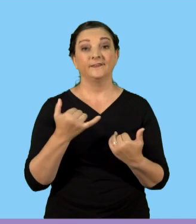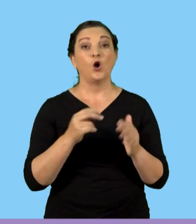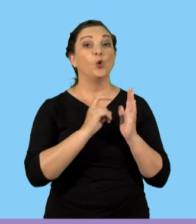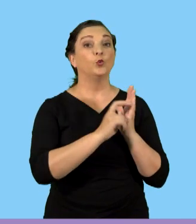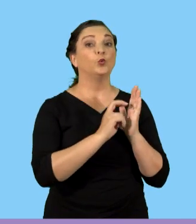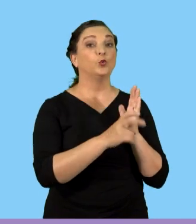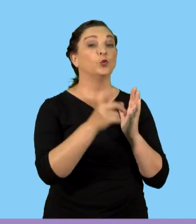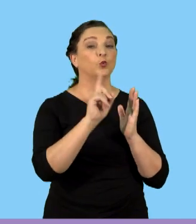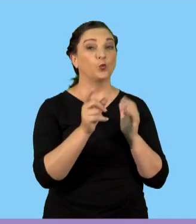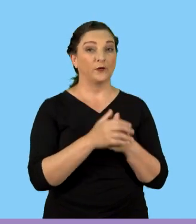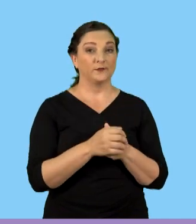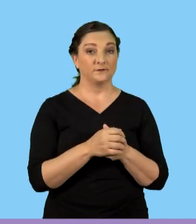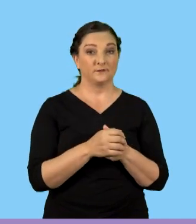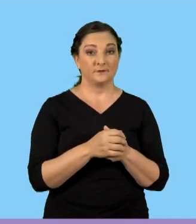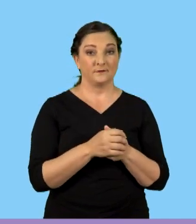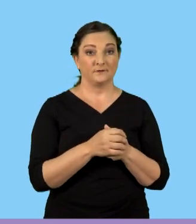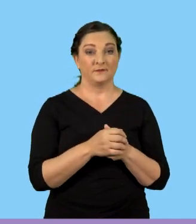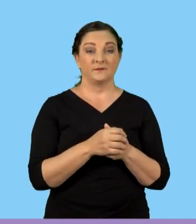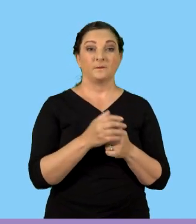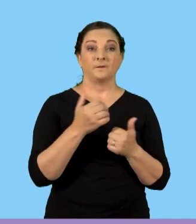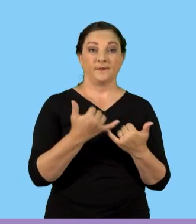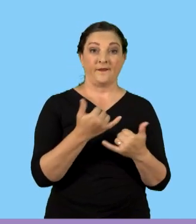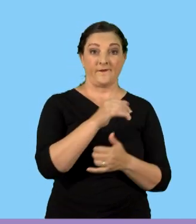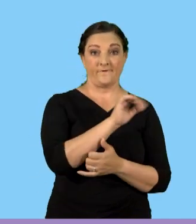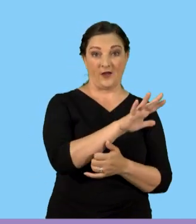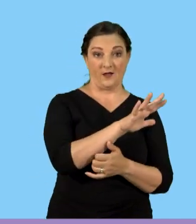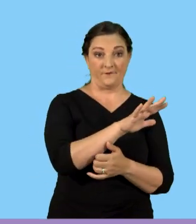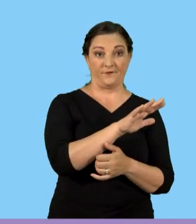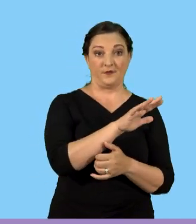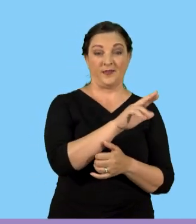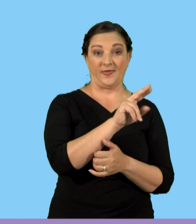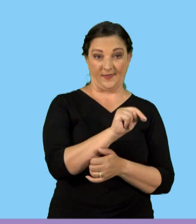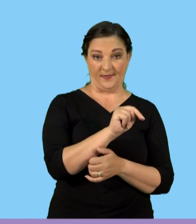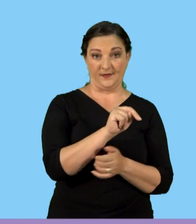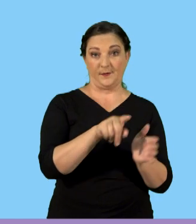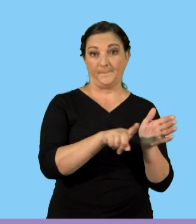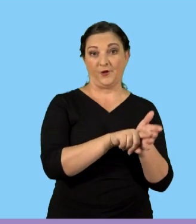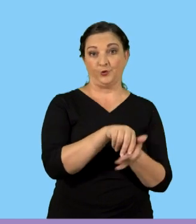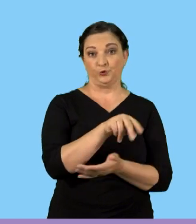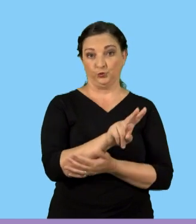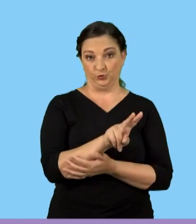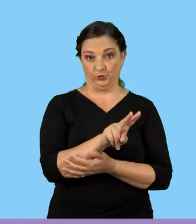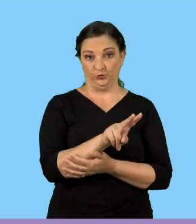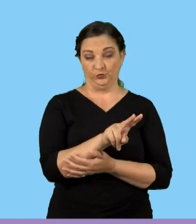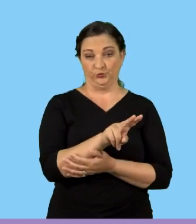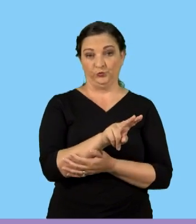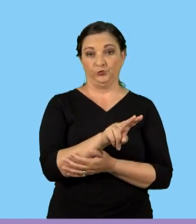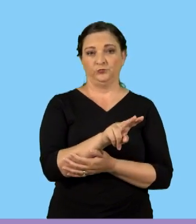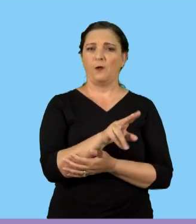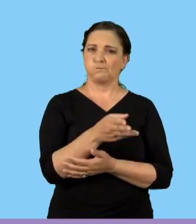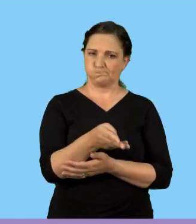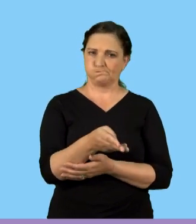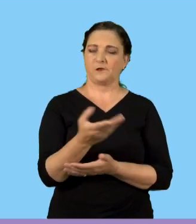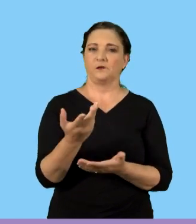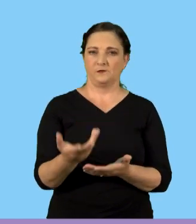the rule for this representation? It would be 5n minus 2, and that is